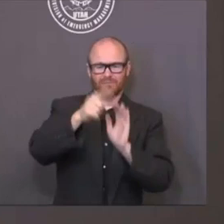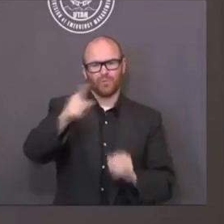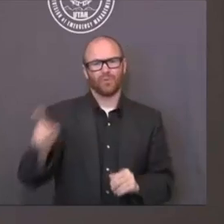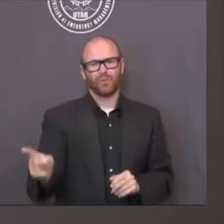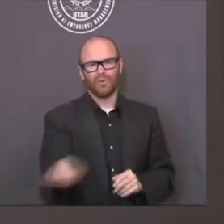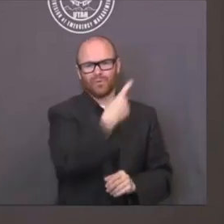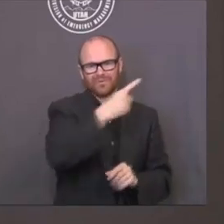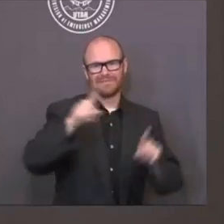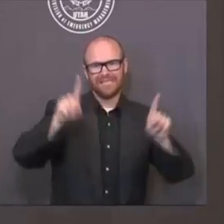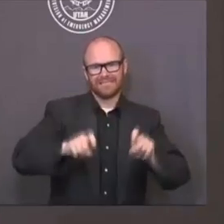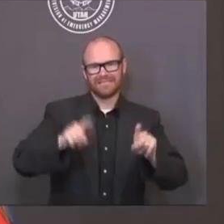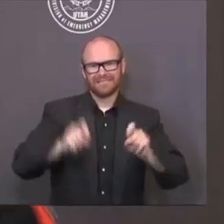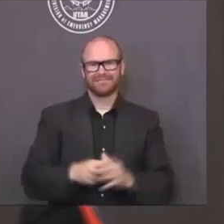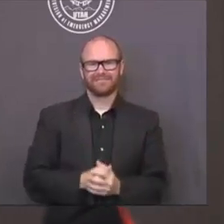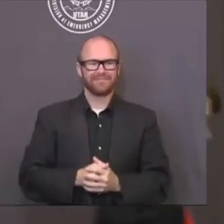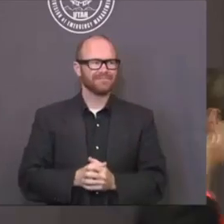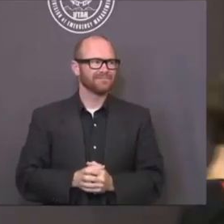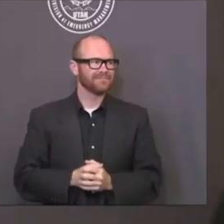Thank you.